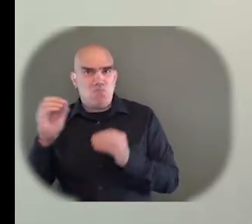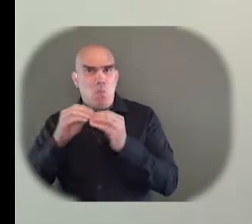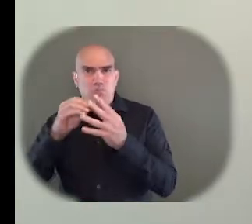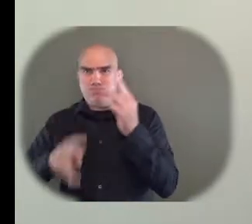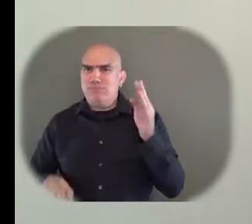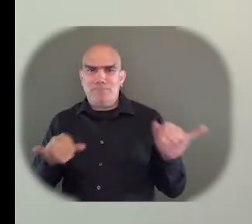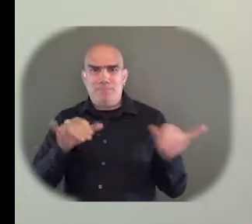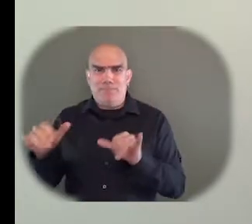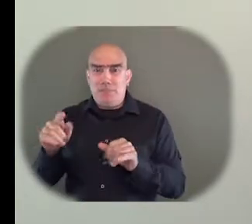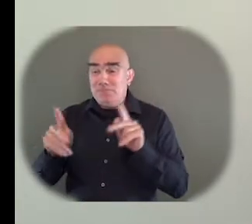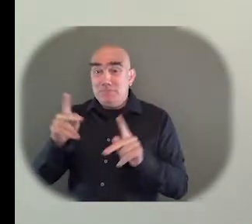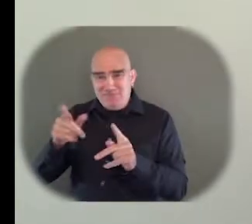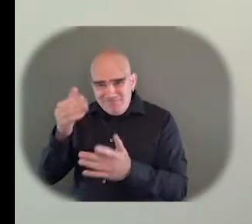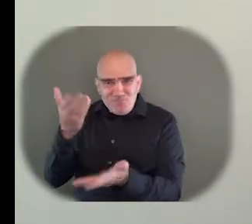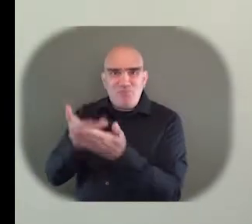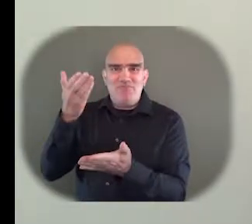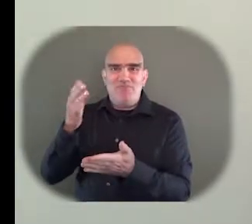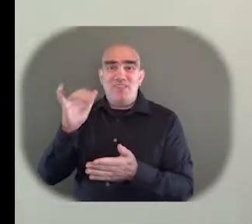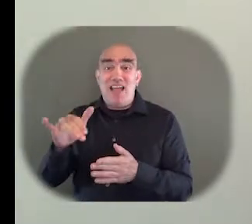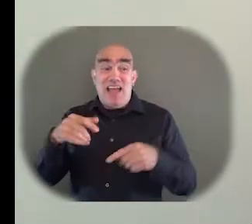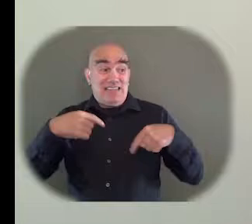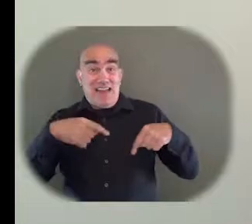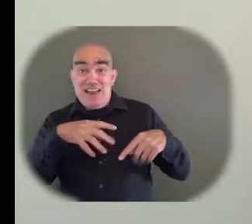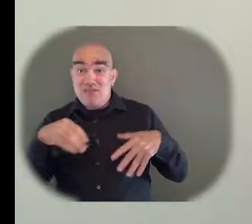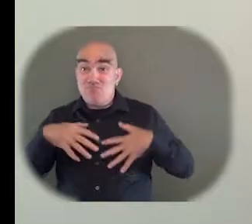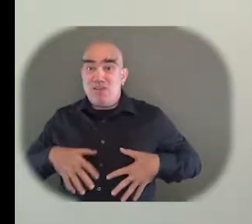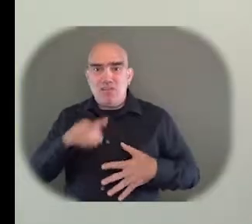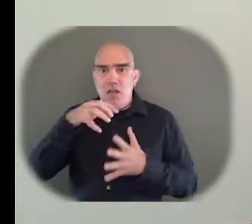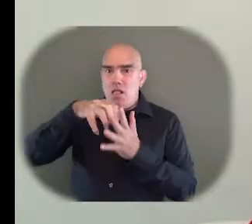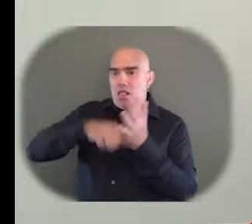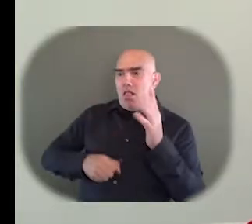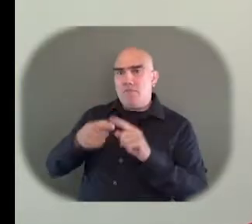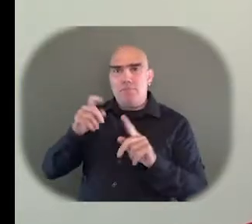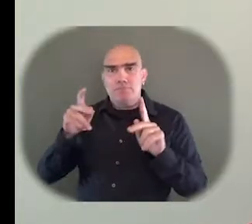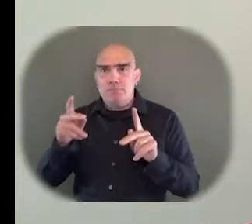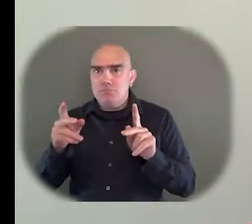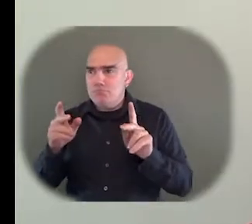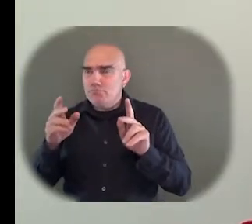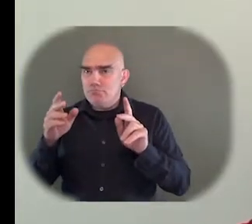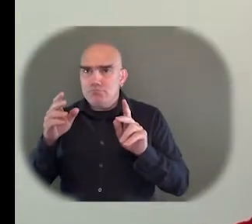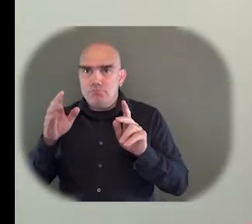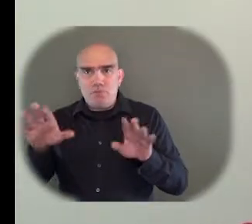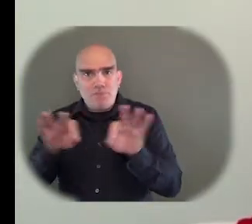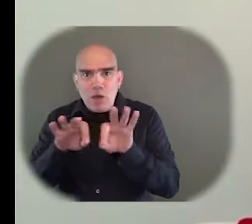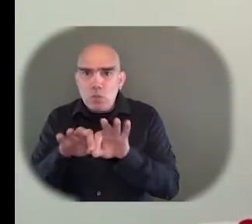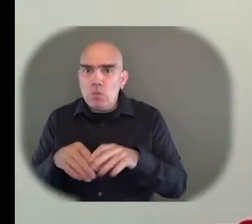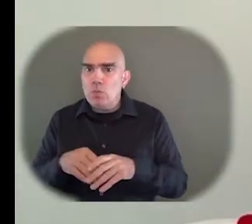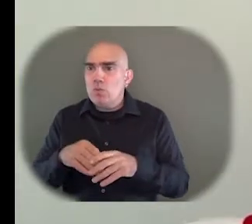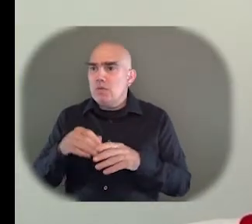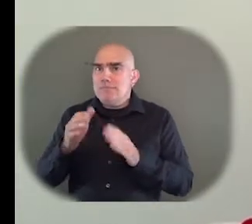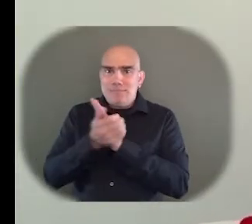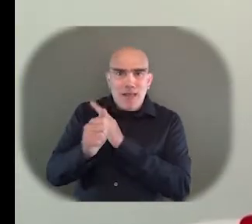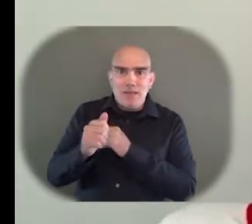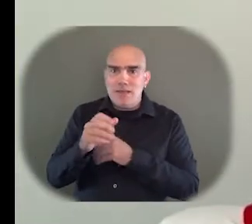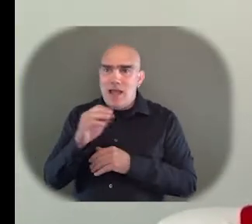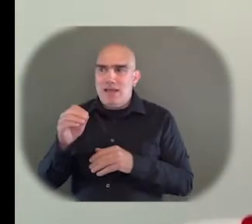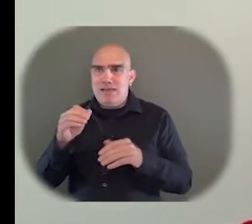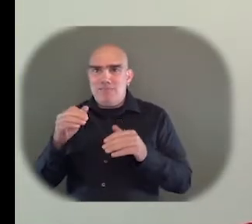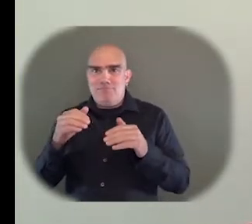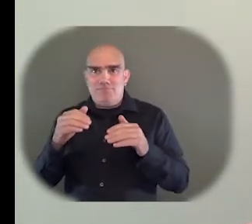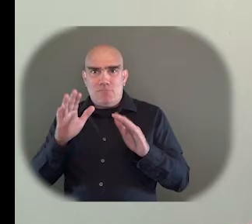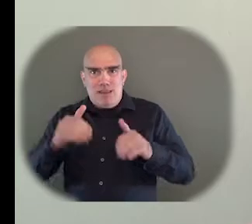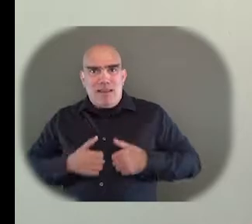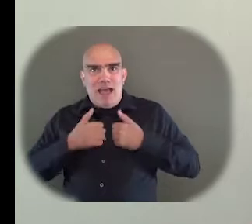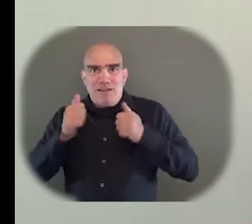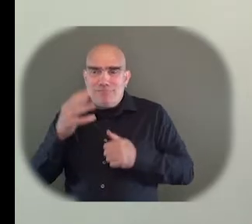depression do not take away from a person's value, talent, and even the fullness of their lives, but could rather make these things stronger